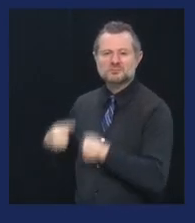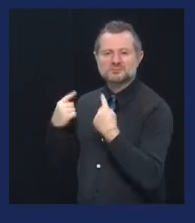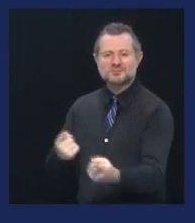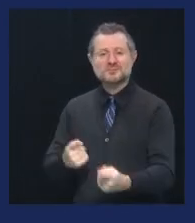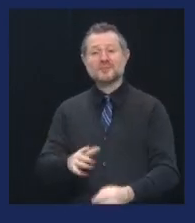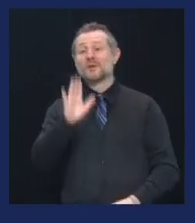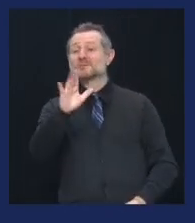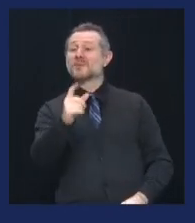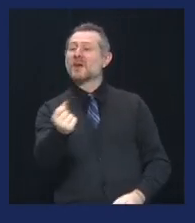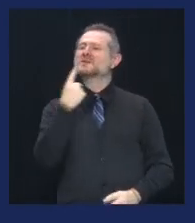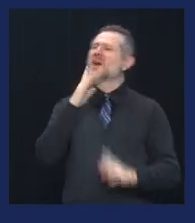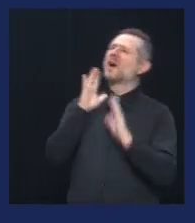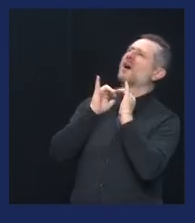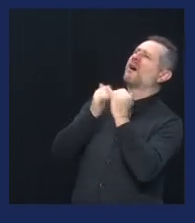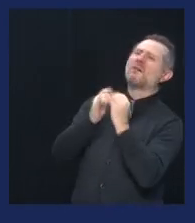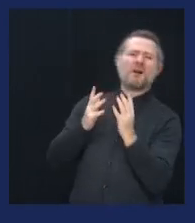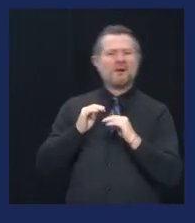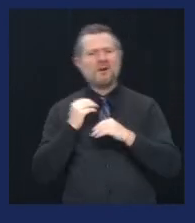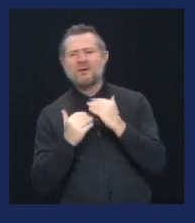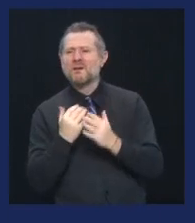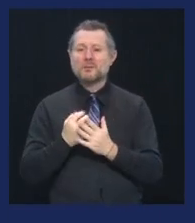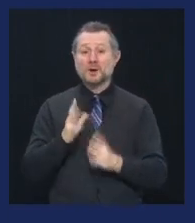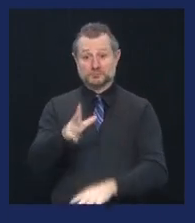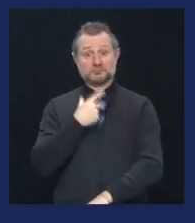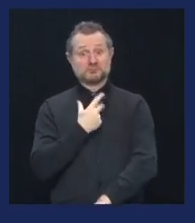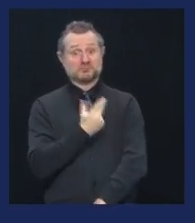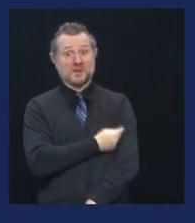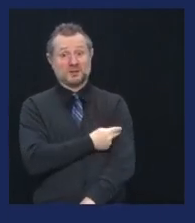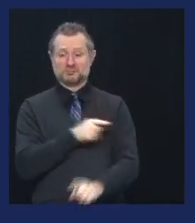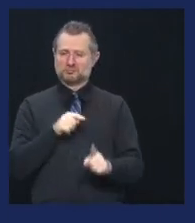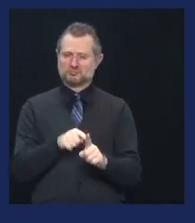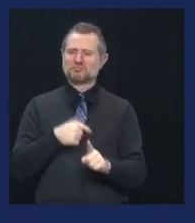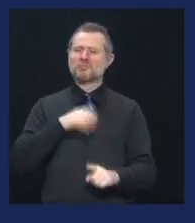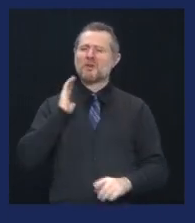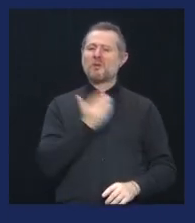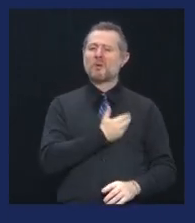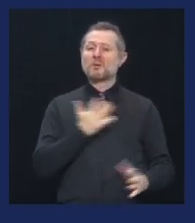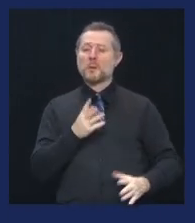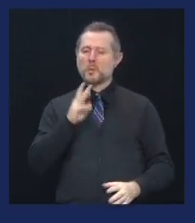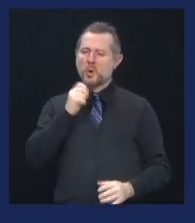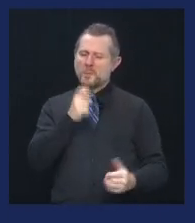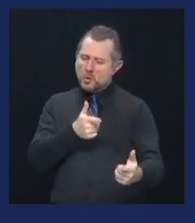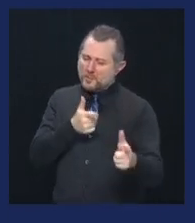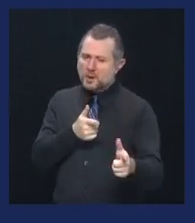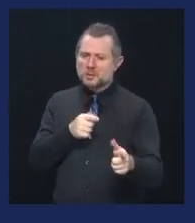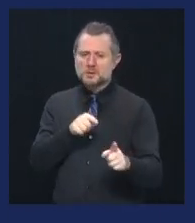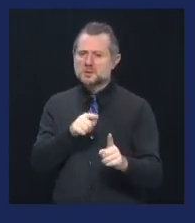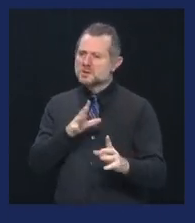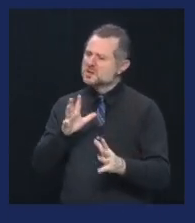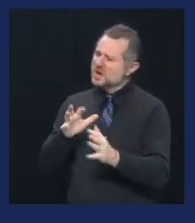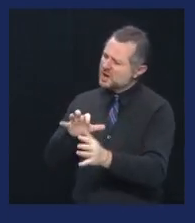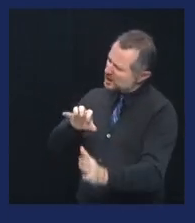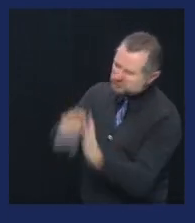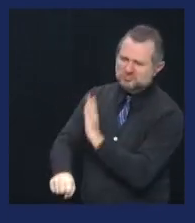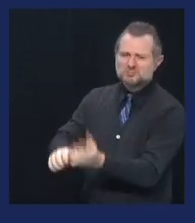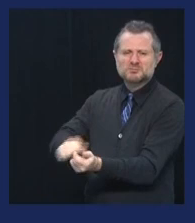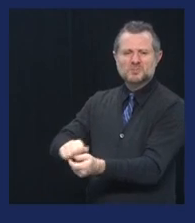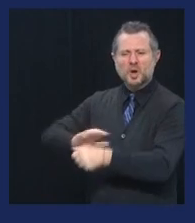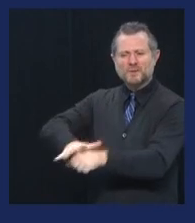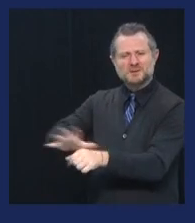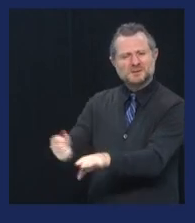there? The vaccine is the weapon that will end the war, but it won't hit critical mass until June, September, or even